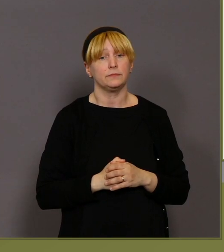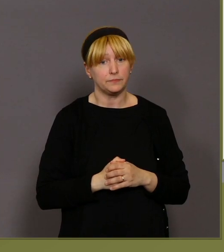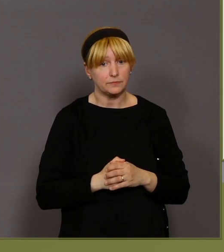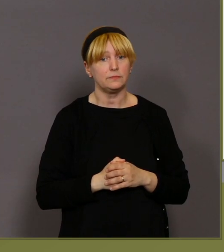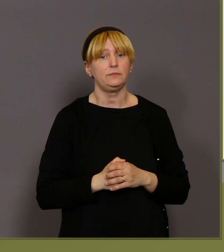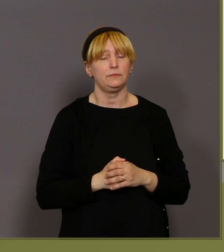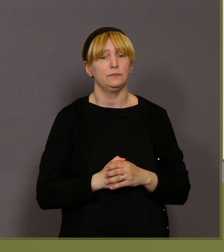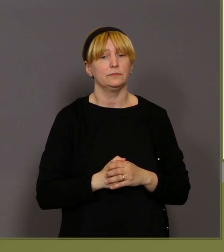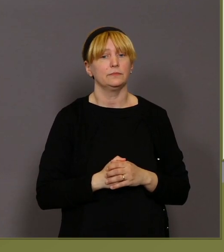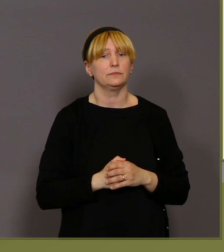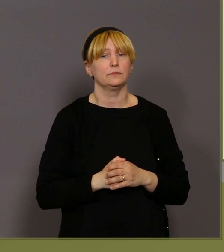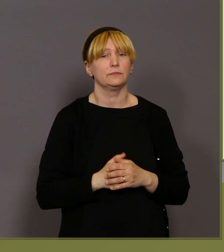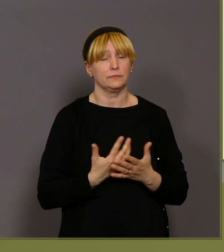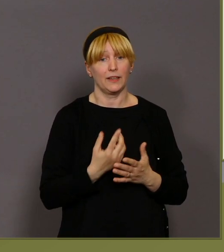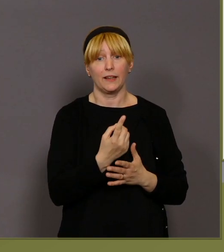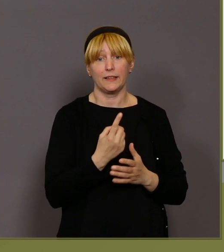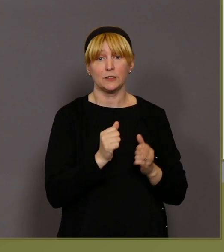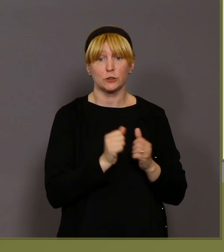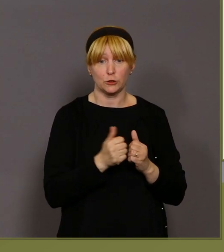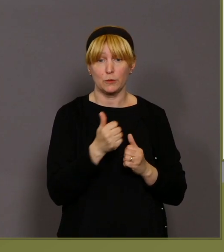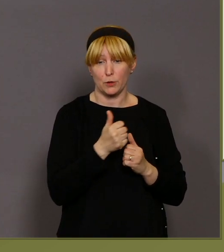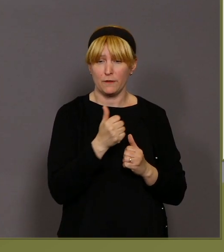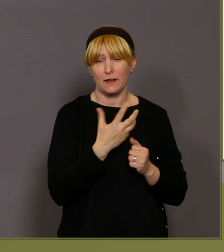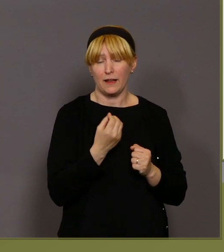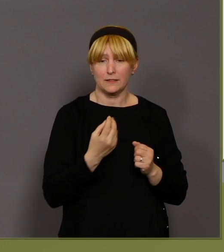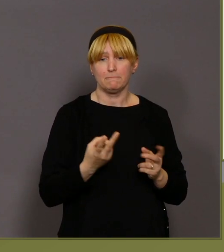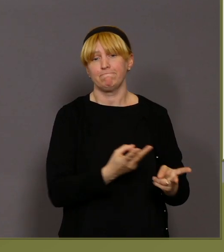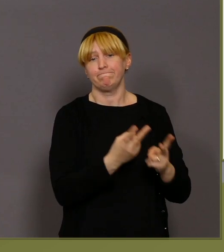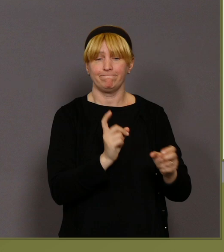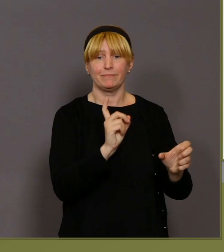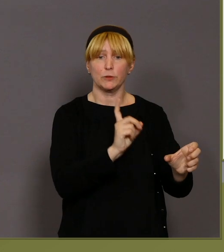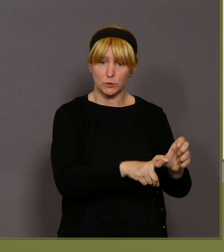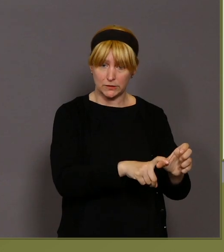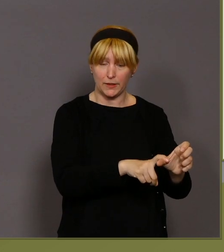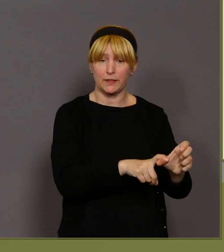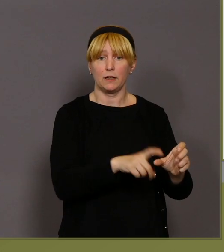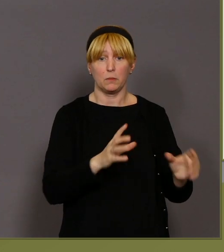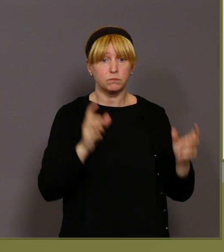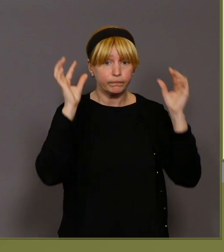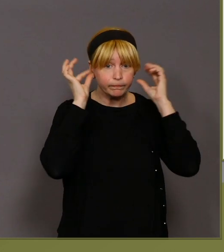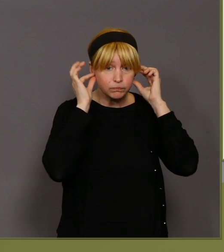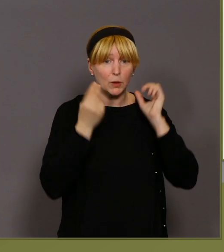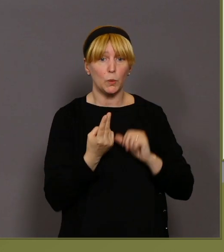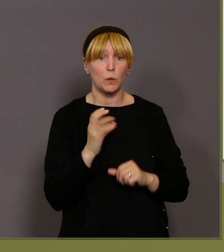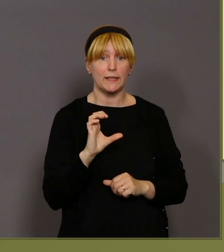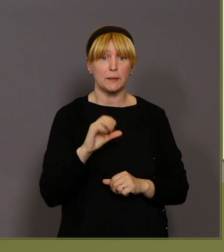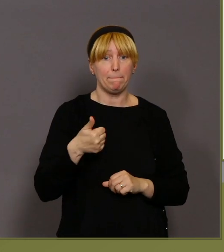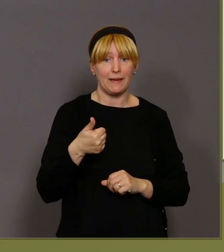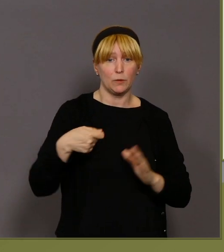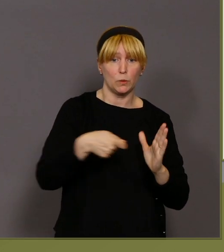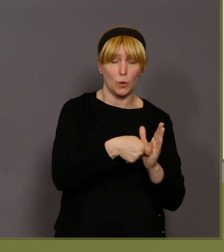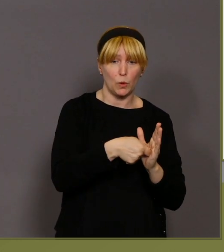what's required is a standard connection for headphones, could be either USB or